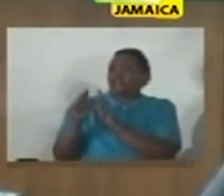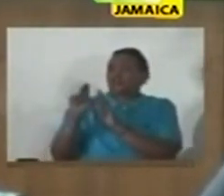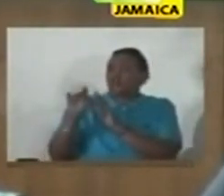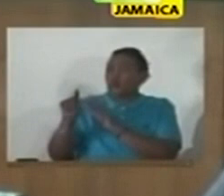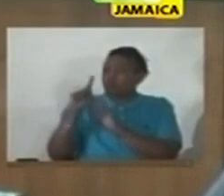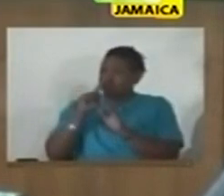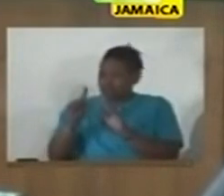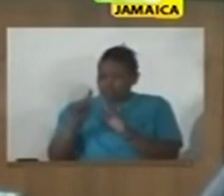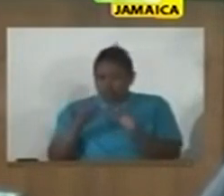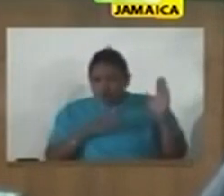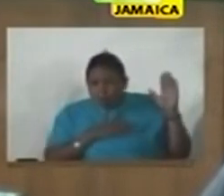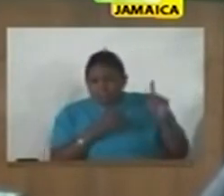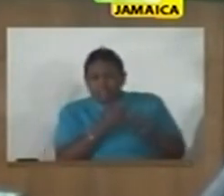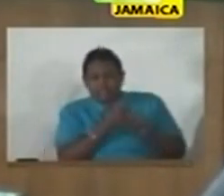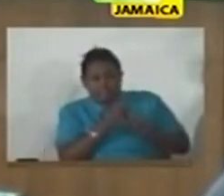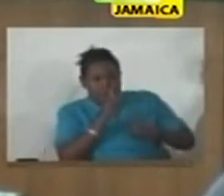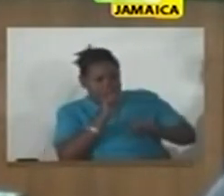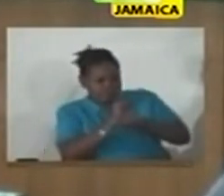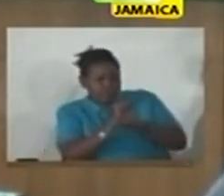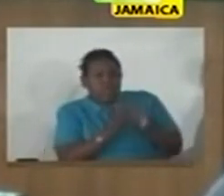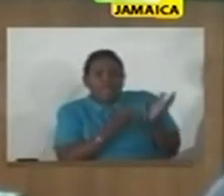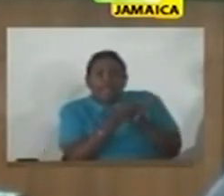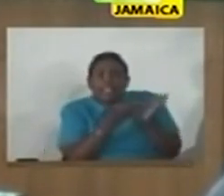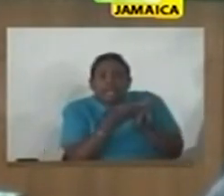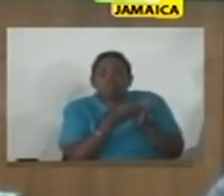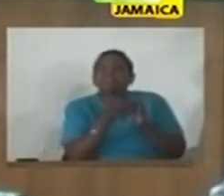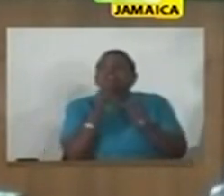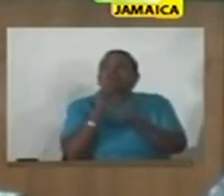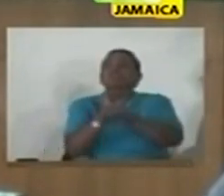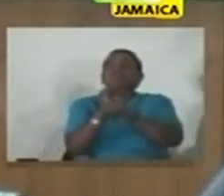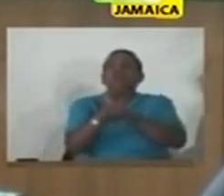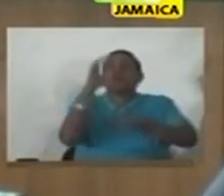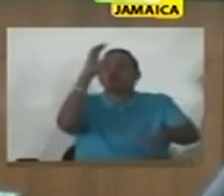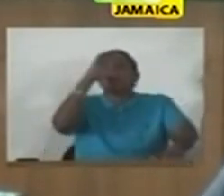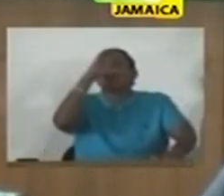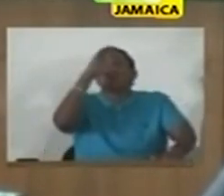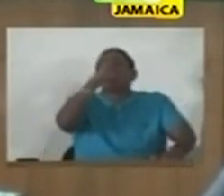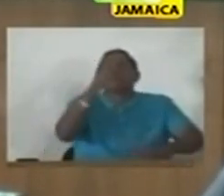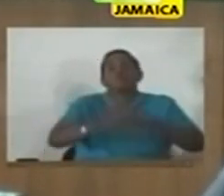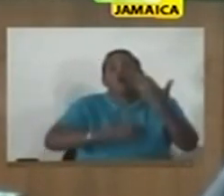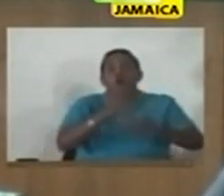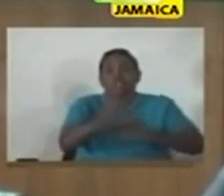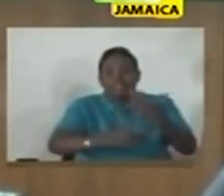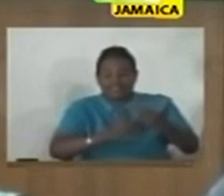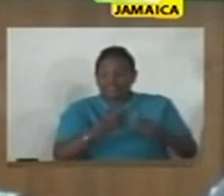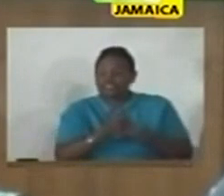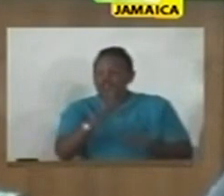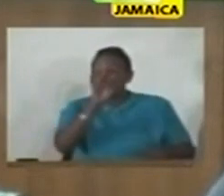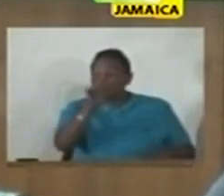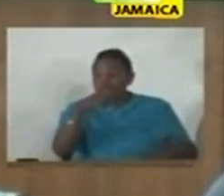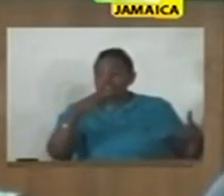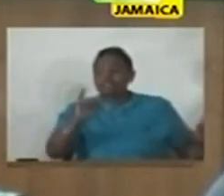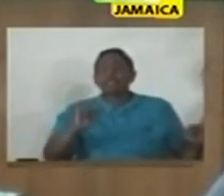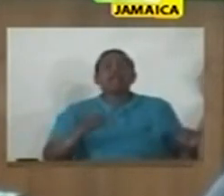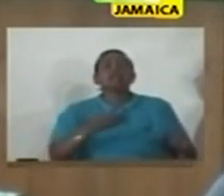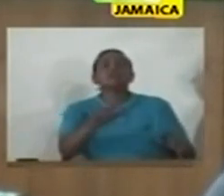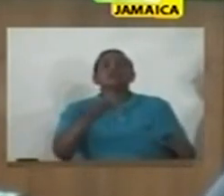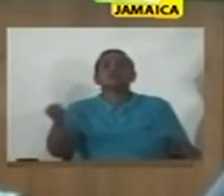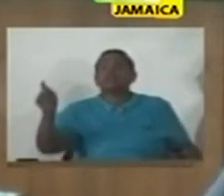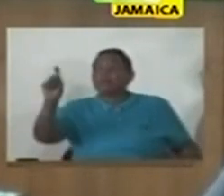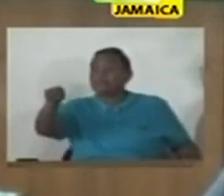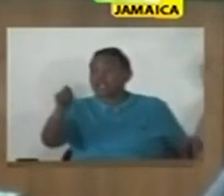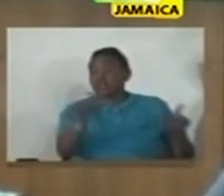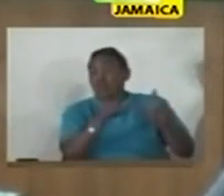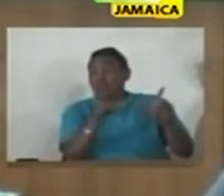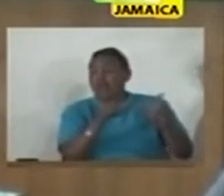to securing the integrity of the job-seeking process. The unit continues to issue the mandatory